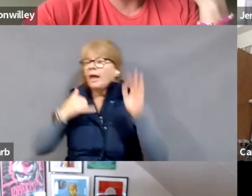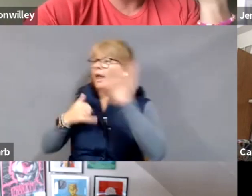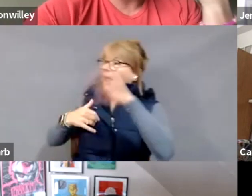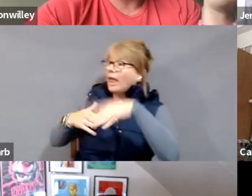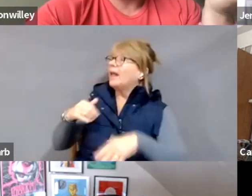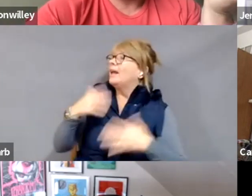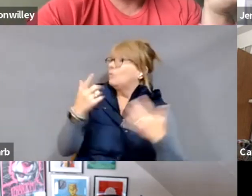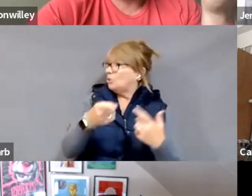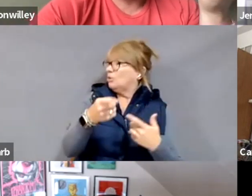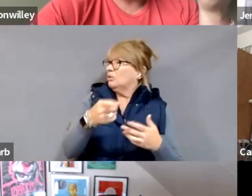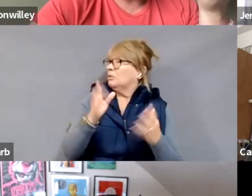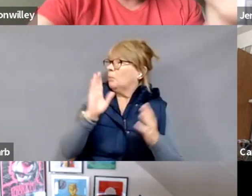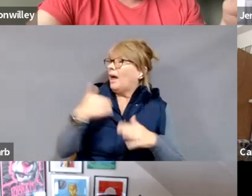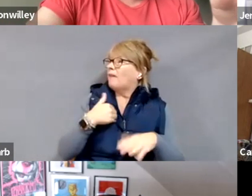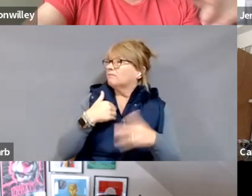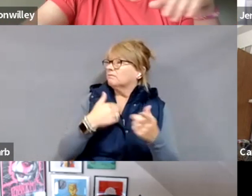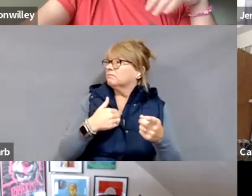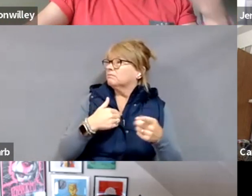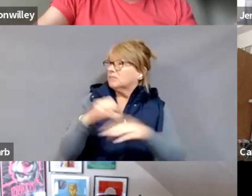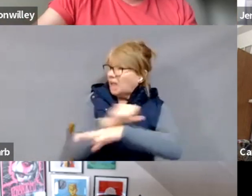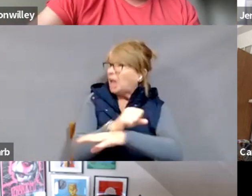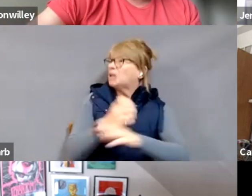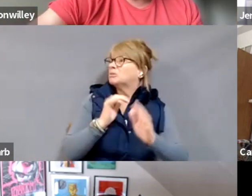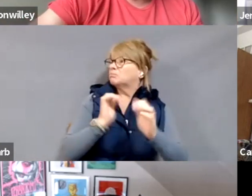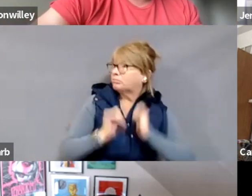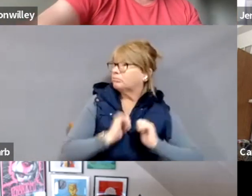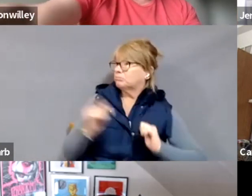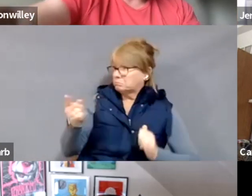Would you like to do this show? Yes. But I've also